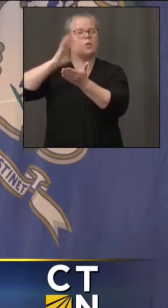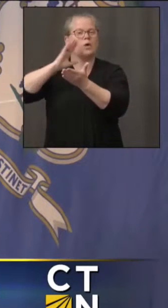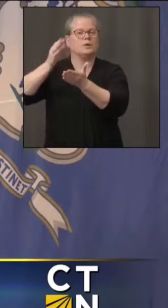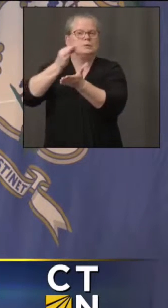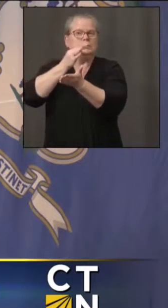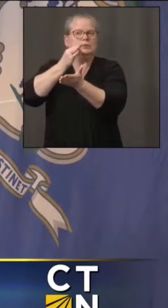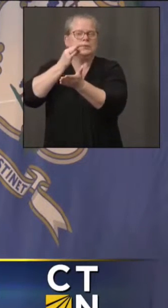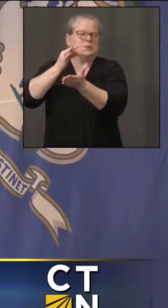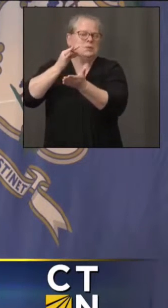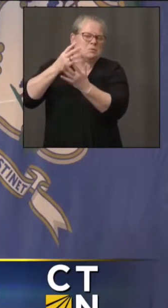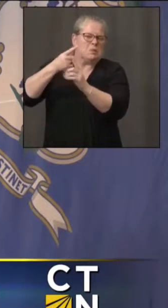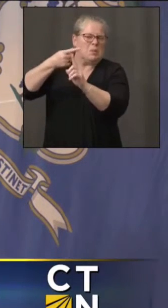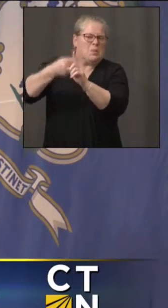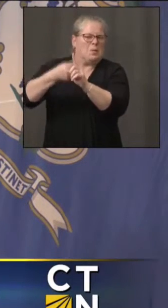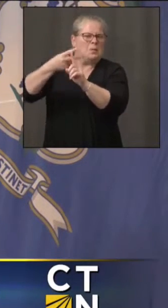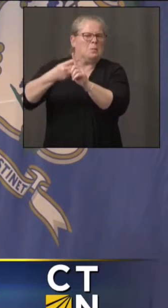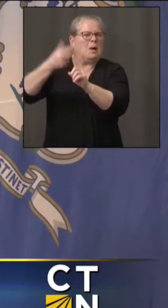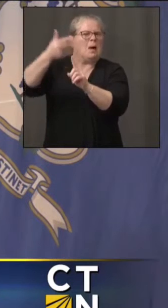days.